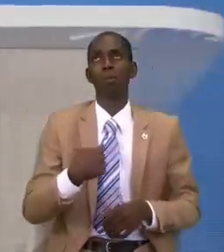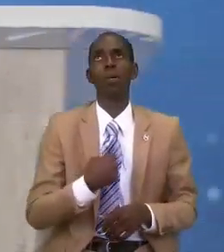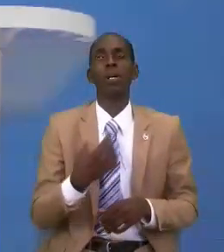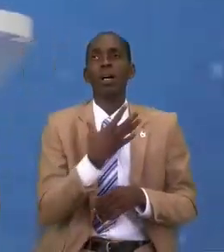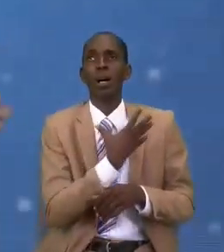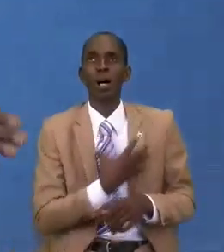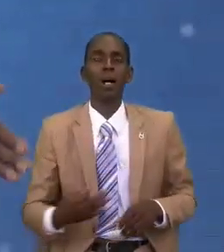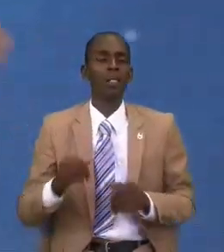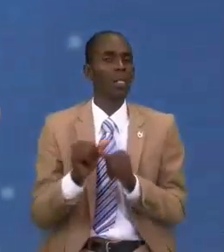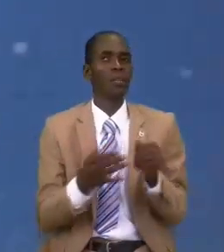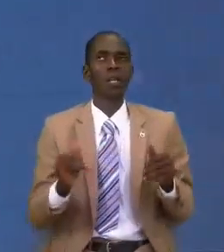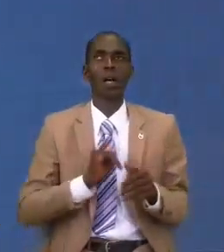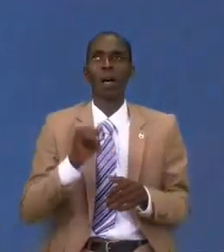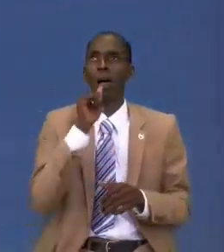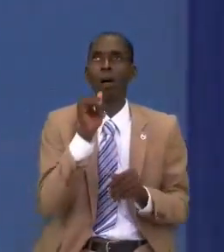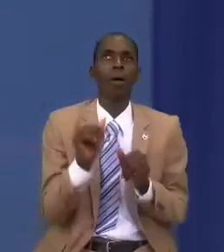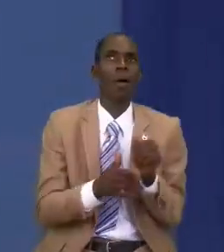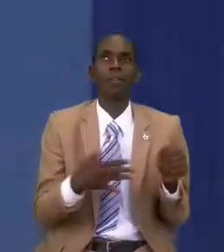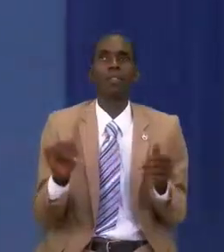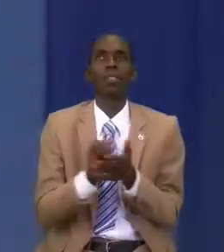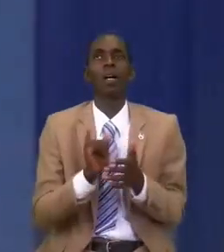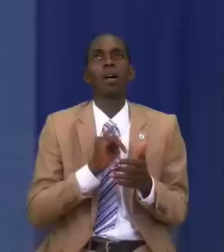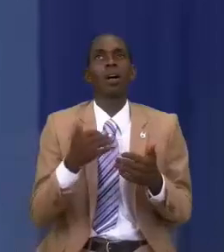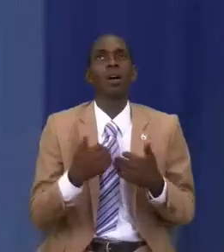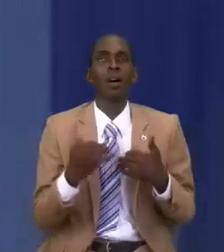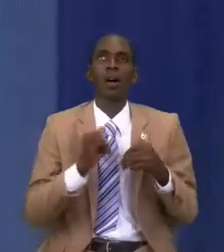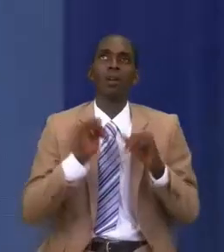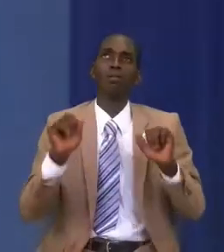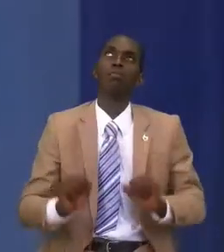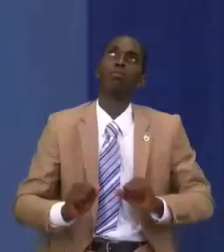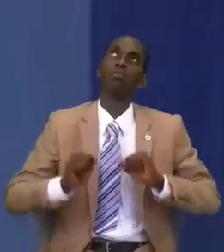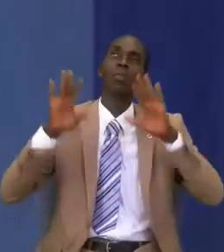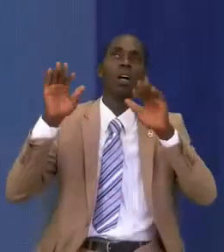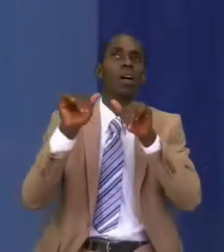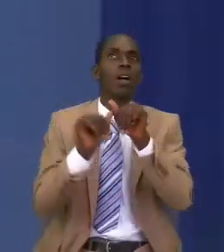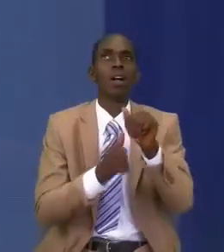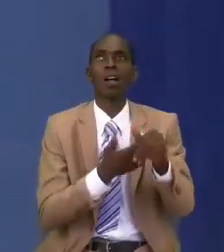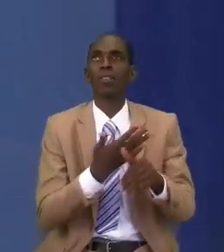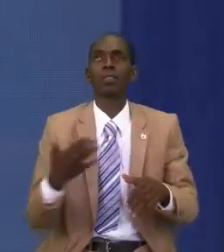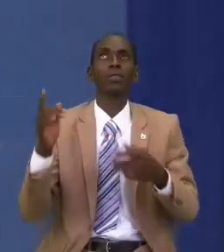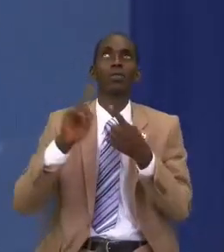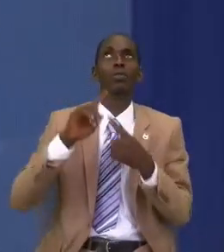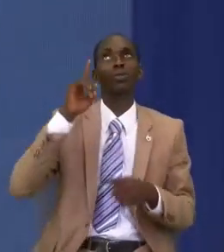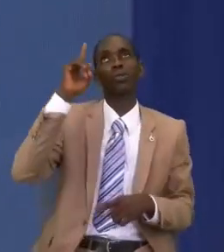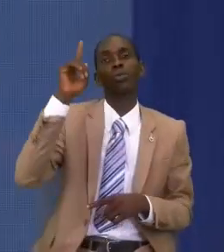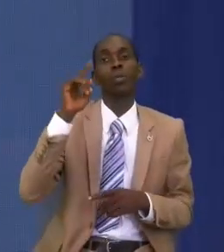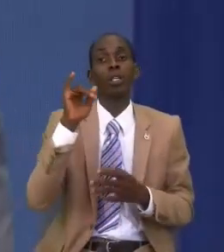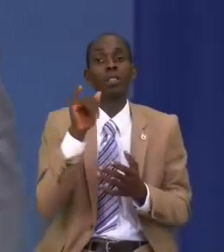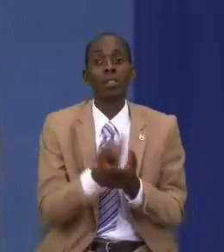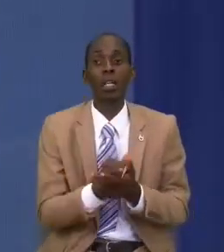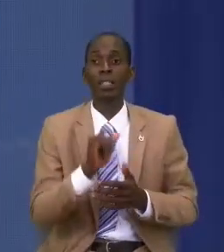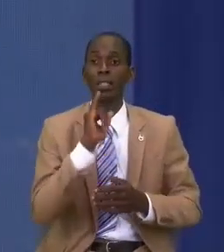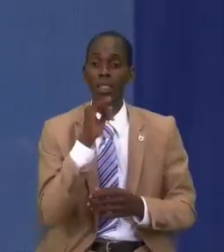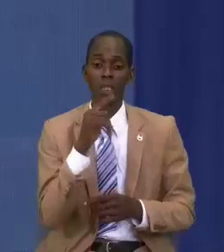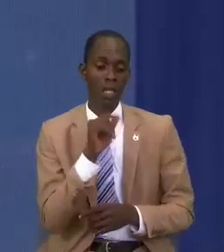I dedicate everything unto you. That is the attitude of somebody who is seeking